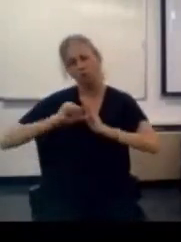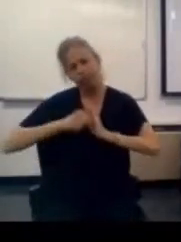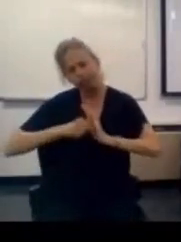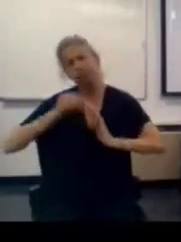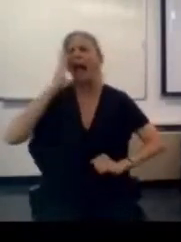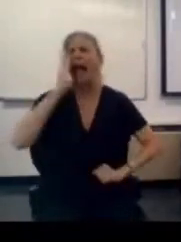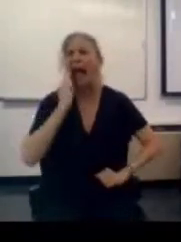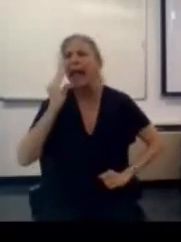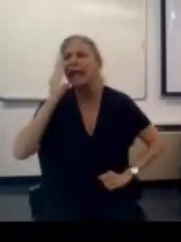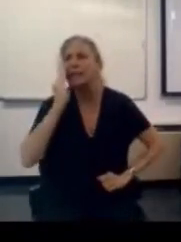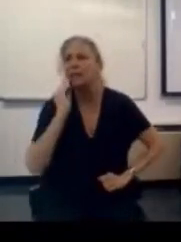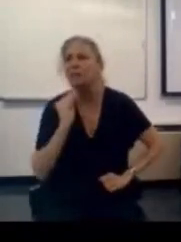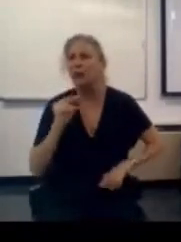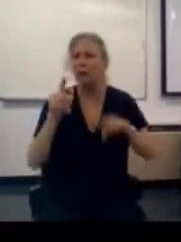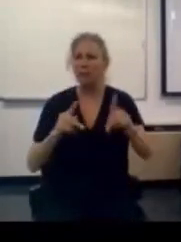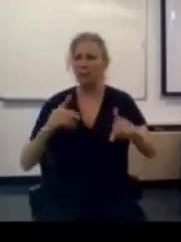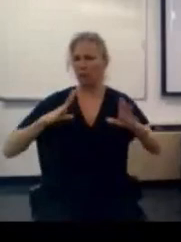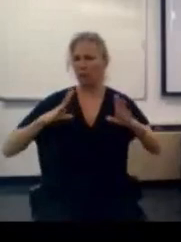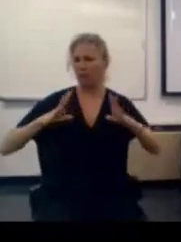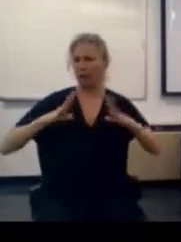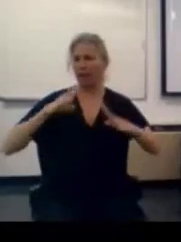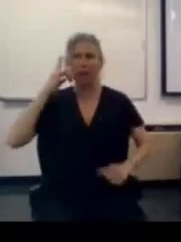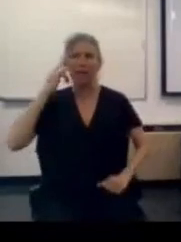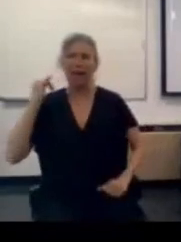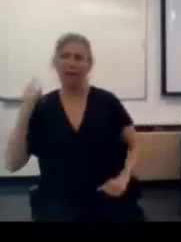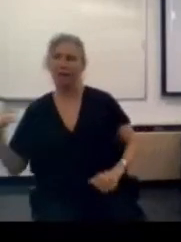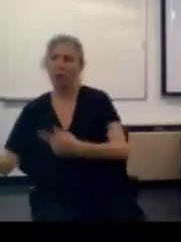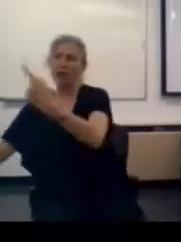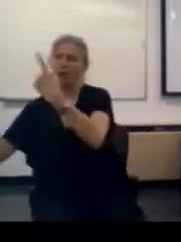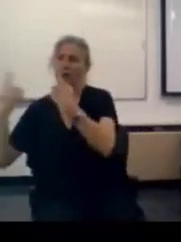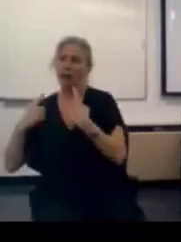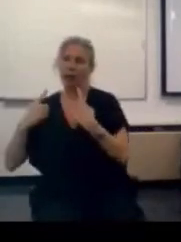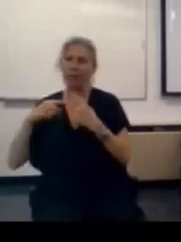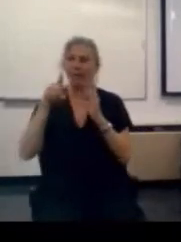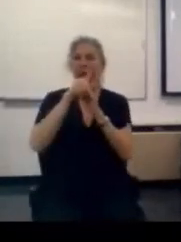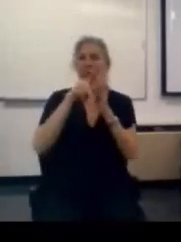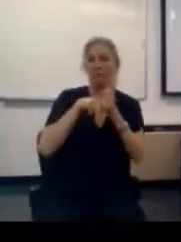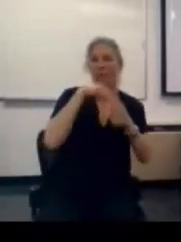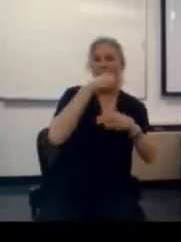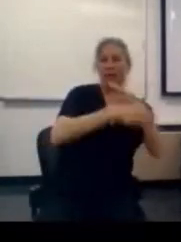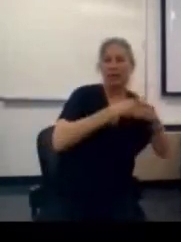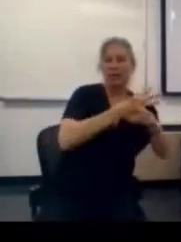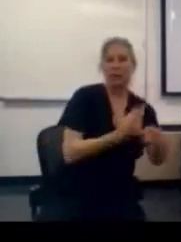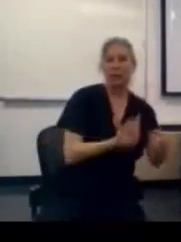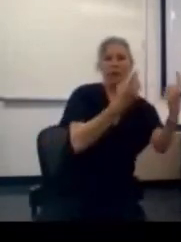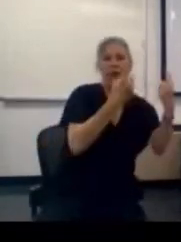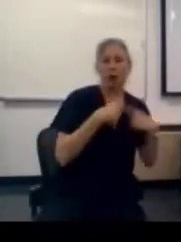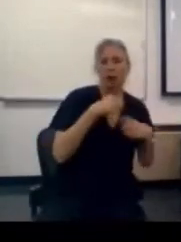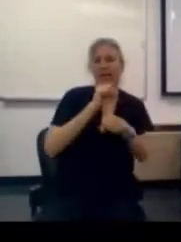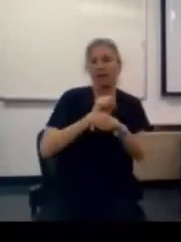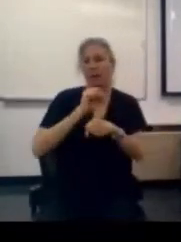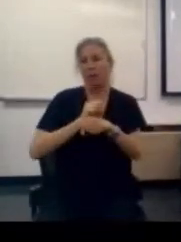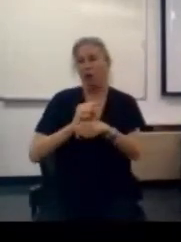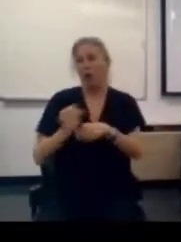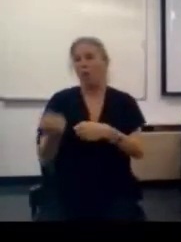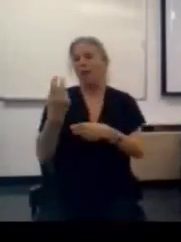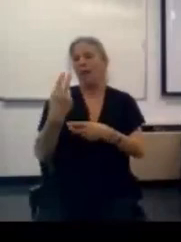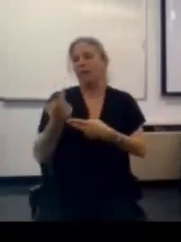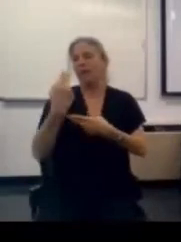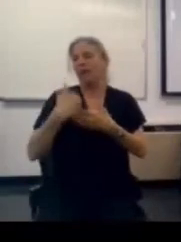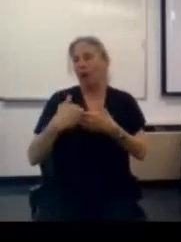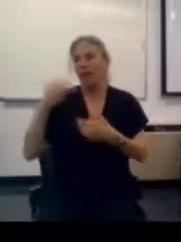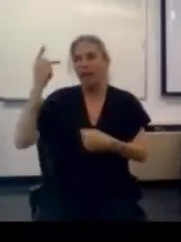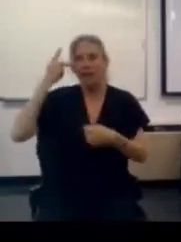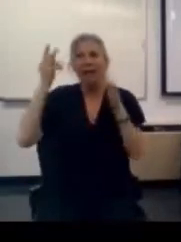this tremendous experience where we bring in people from Hollywood and we bring in people from the policy world and